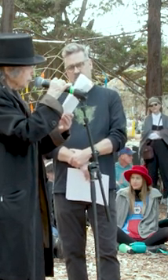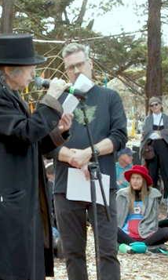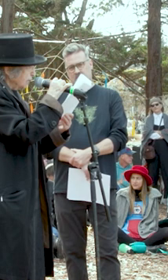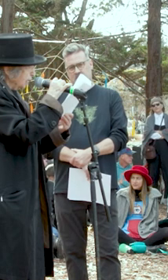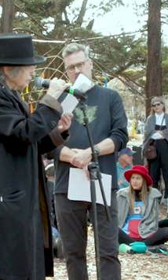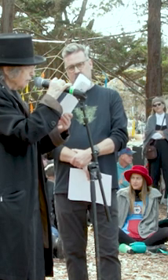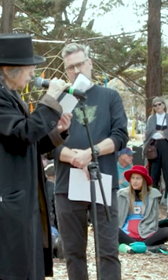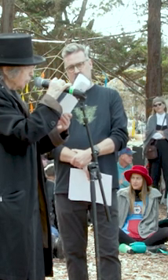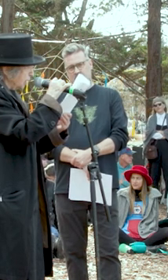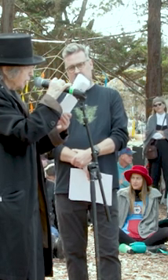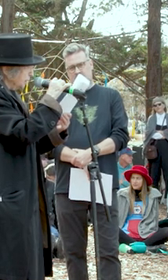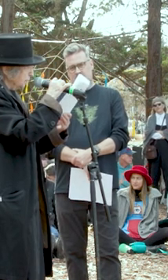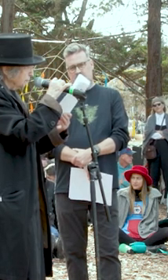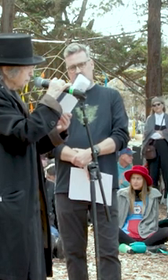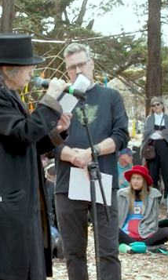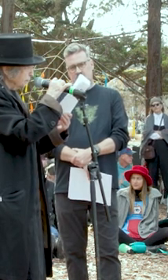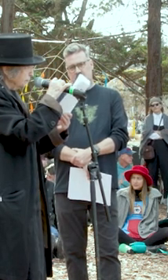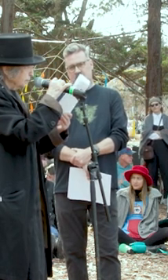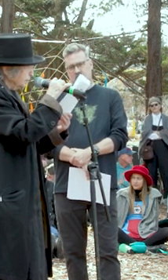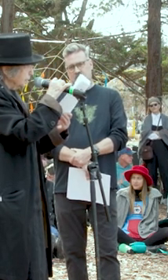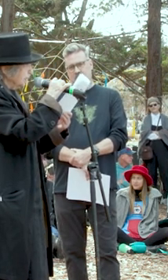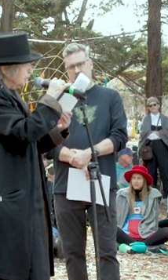Victoria Talavera,